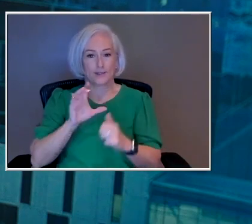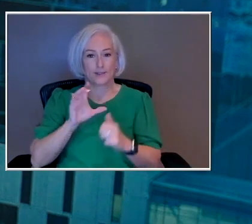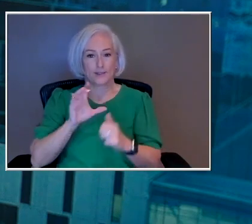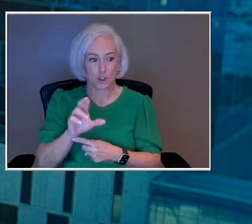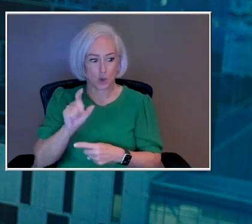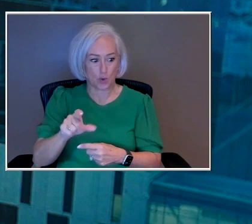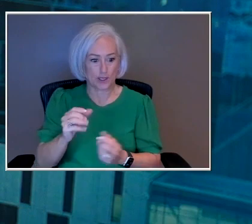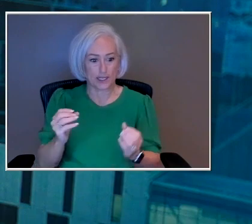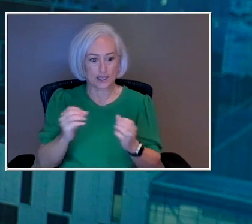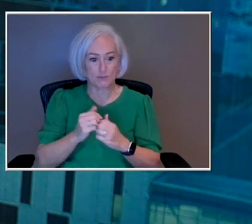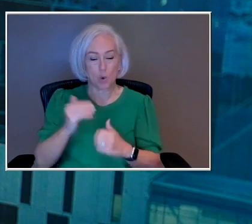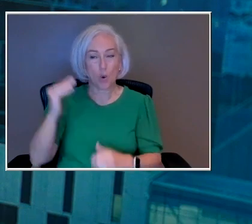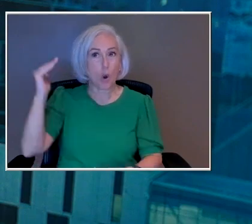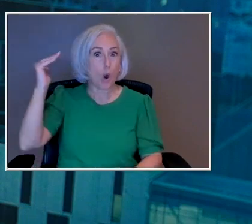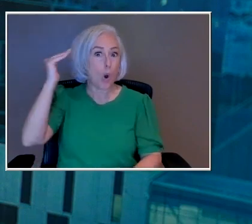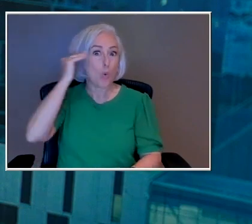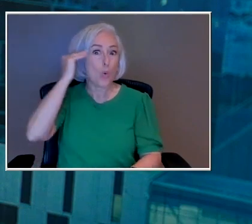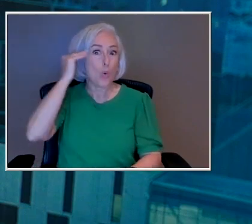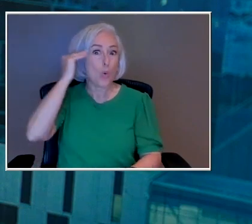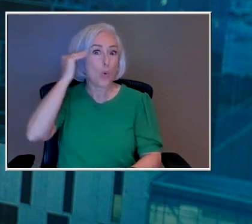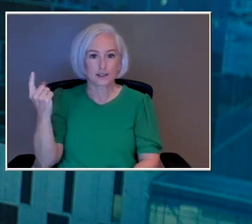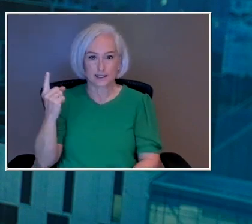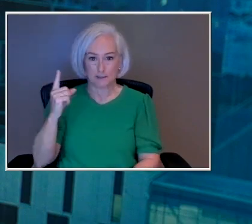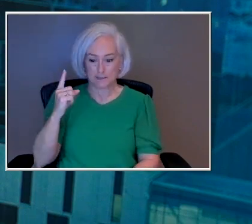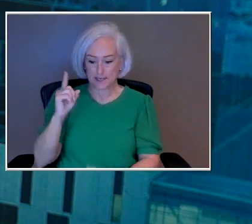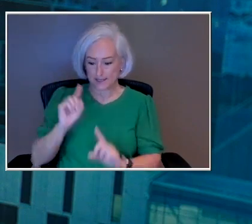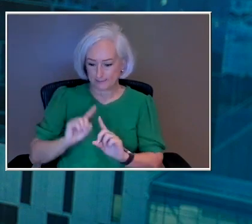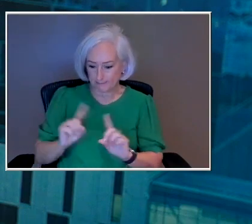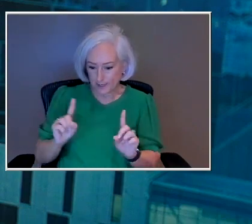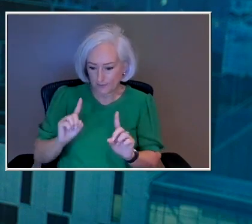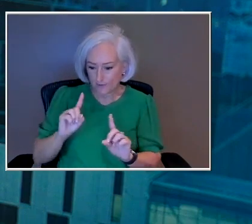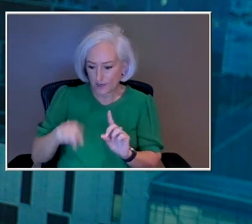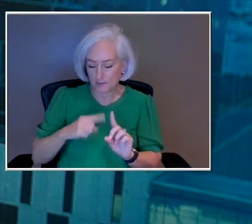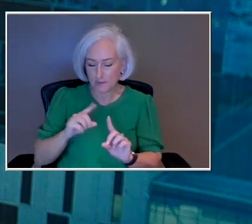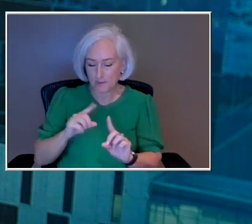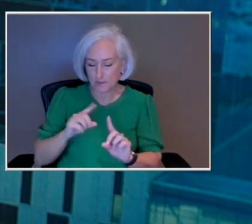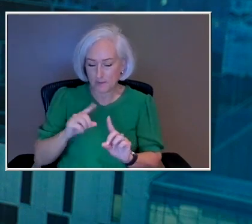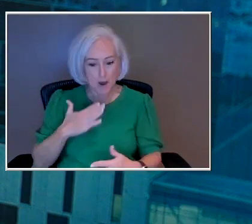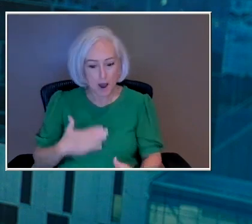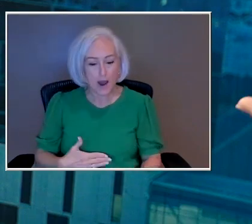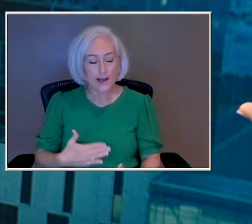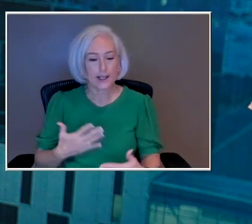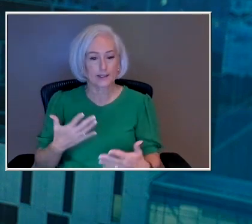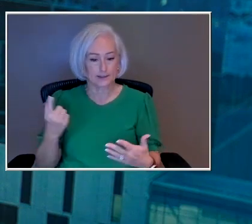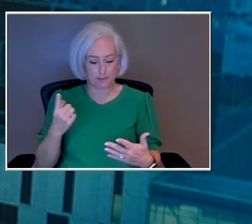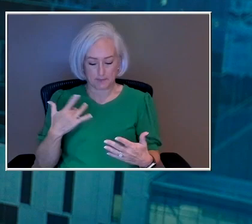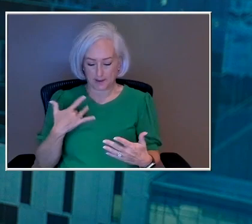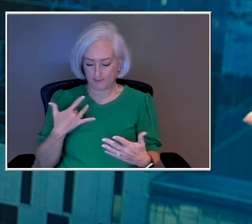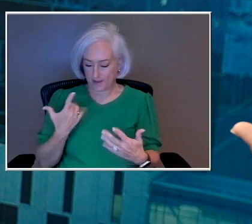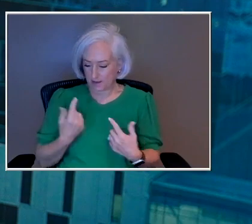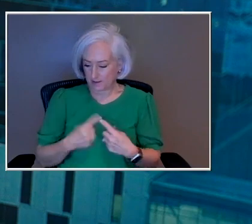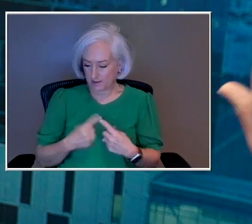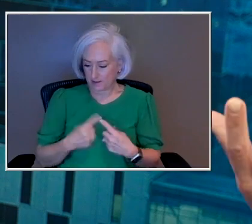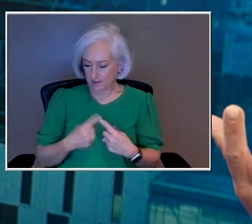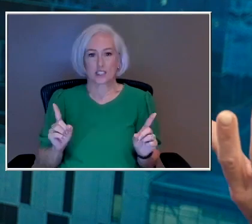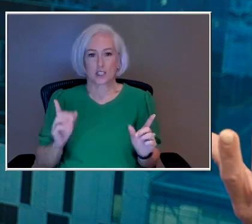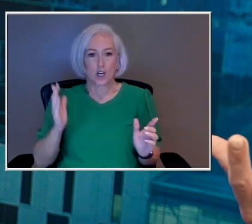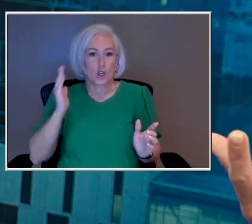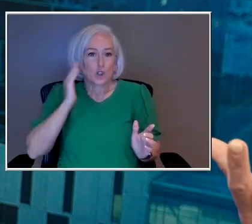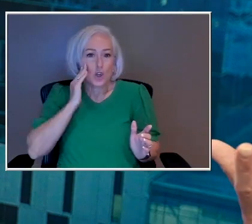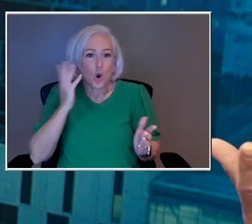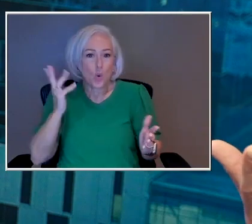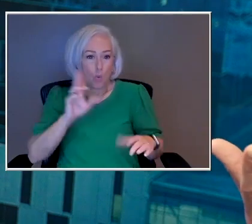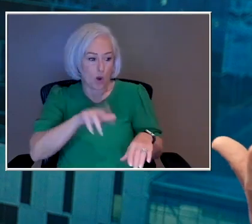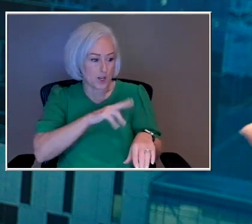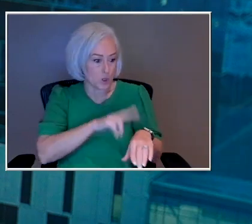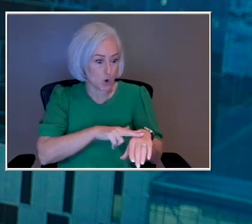is different about your body, something has changed. I speak a lot about just self-awareness, know what's normal, and if it doesn't feel normal, advocate